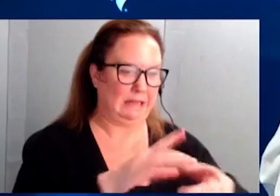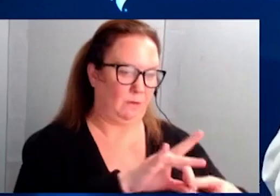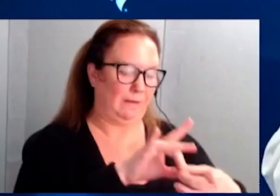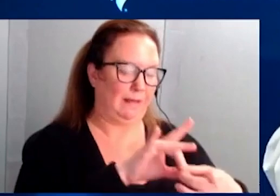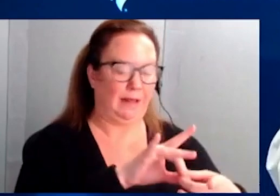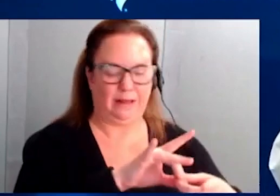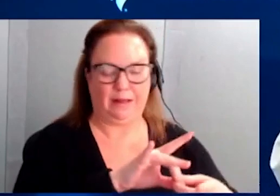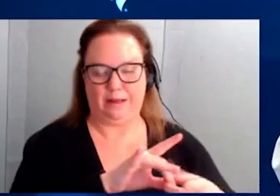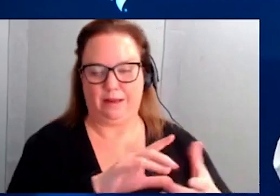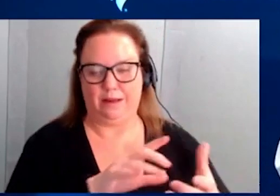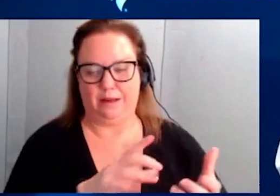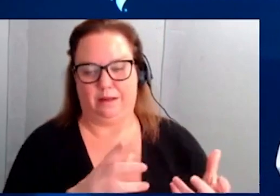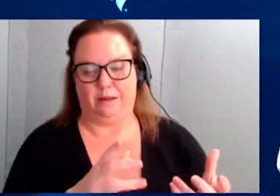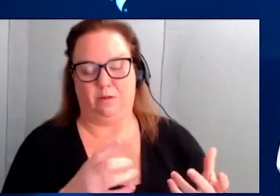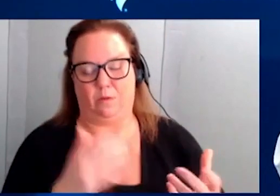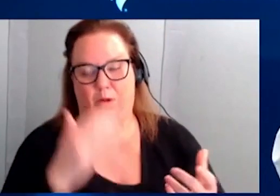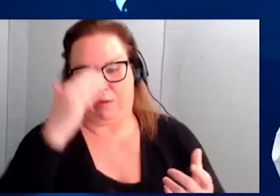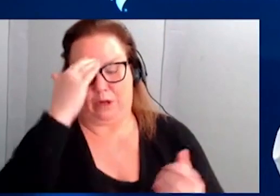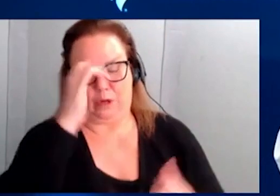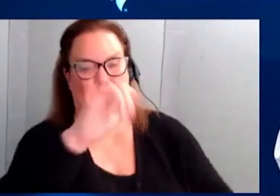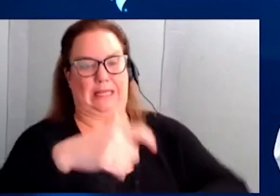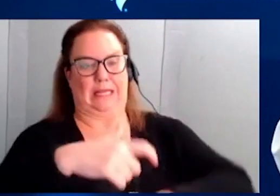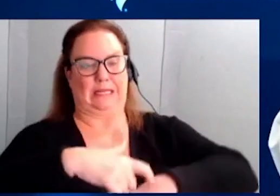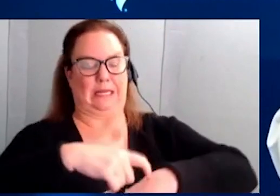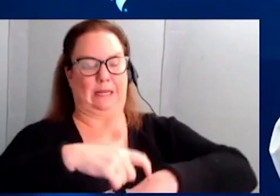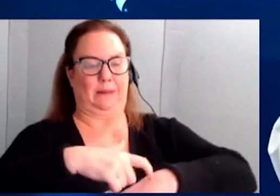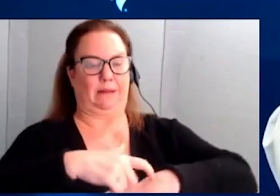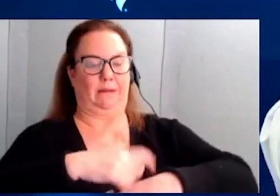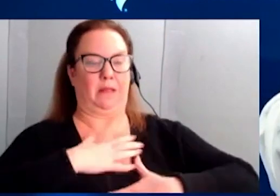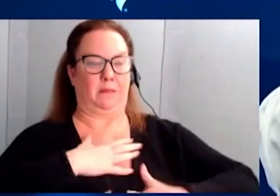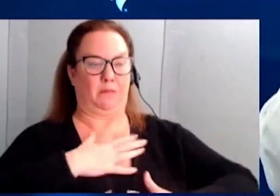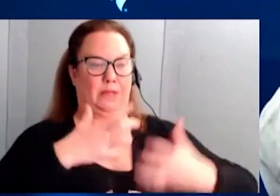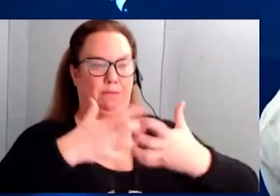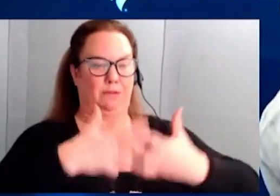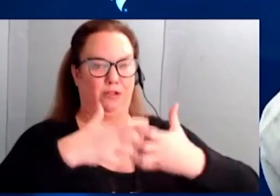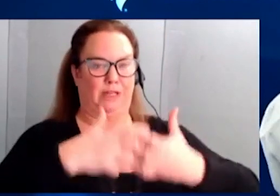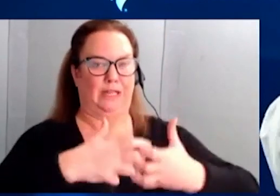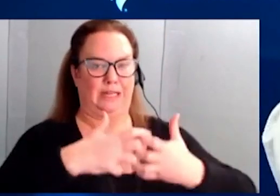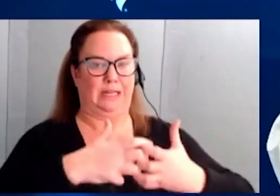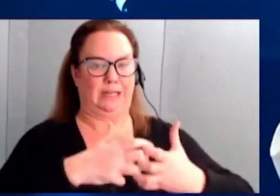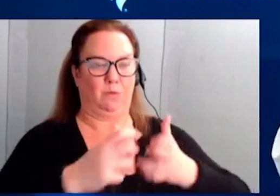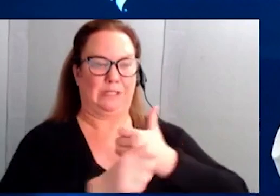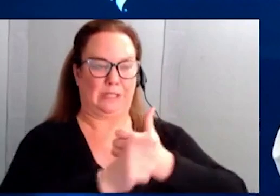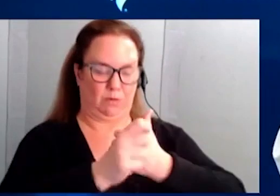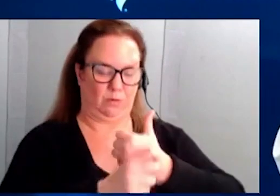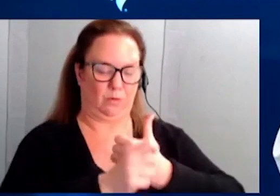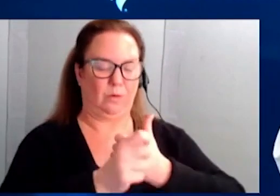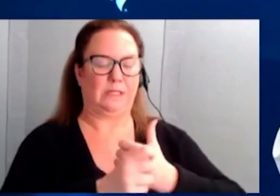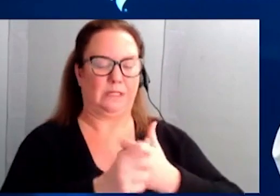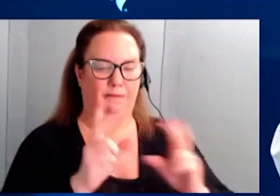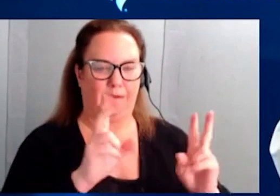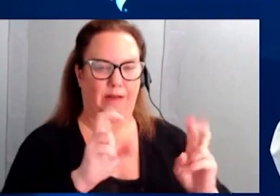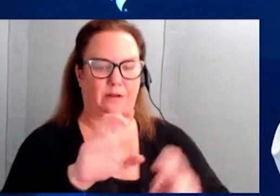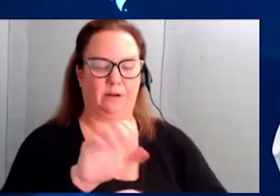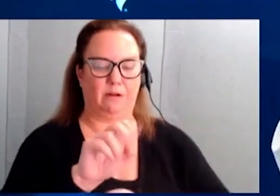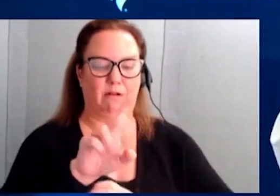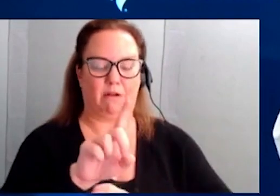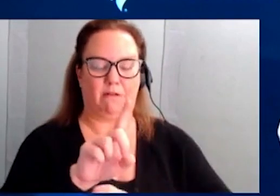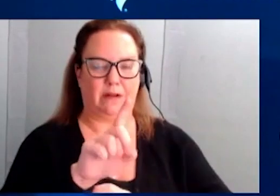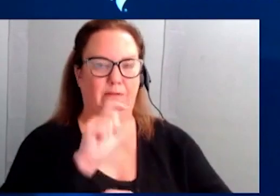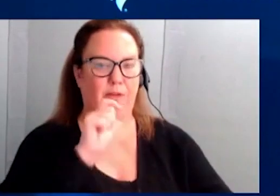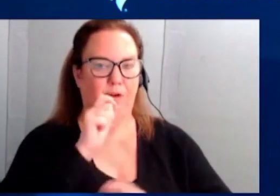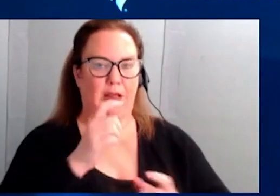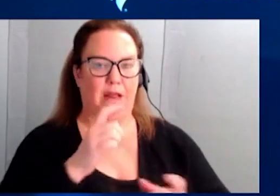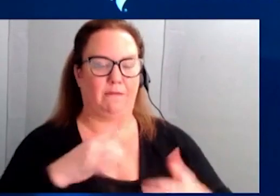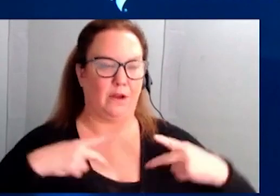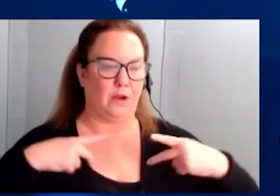what we knew was that putting you on the ventilator was in and of itself a risk factor. COVID, even if you didn't have terrible pneumonia, was